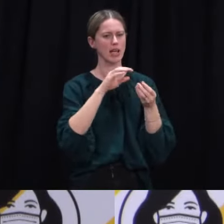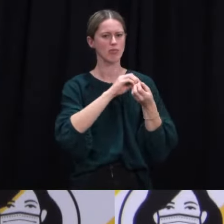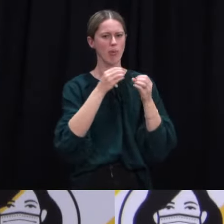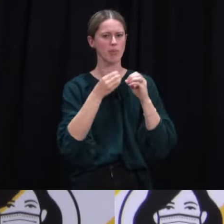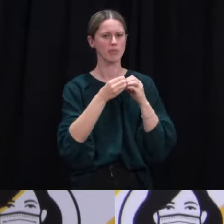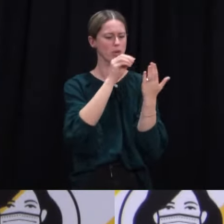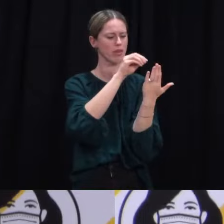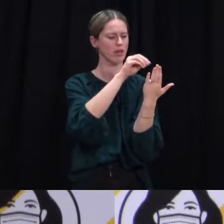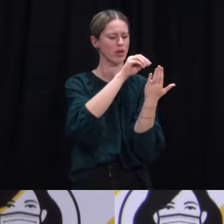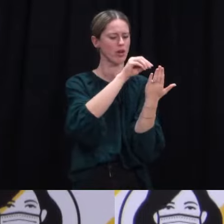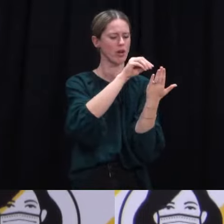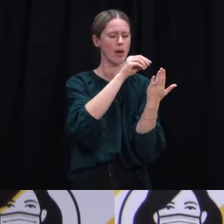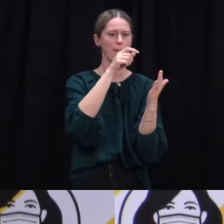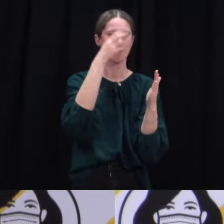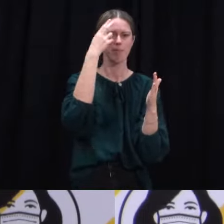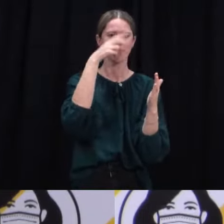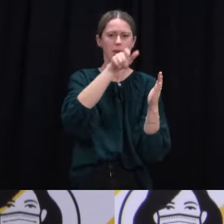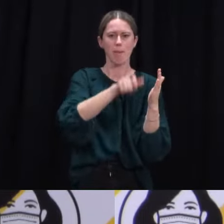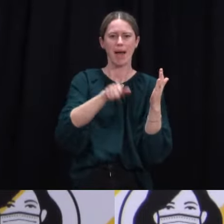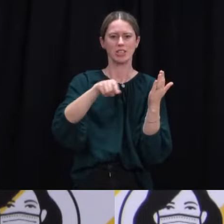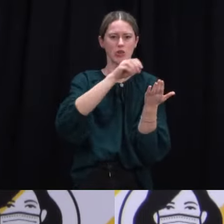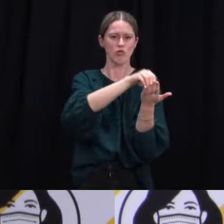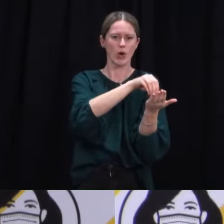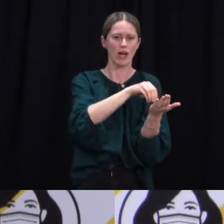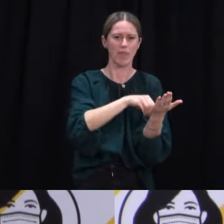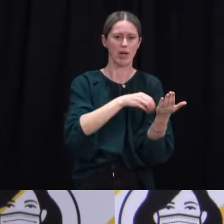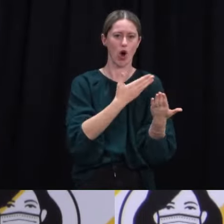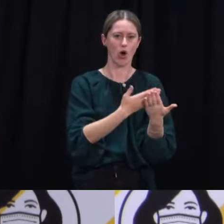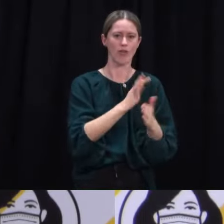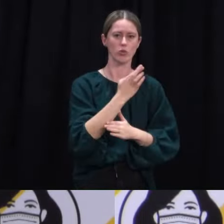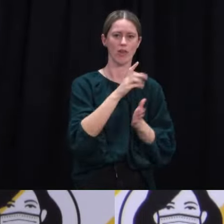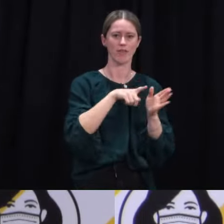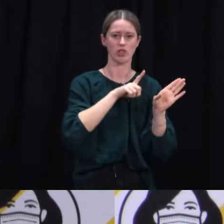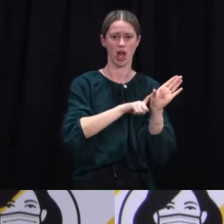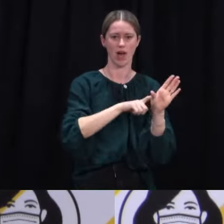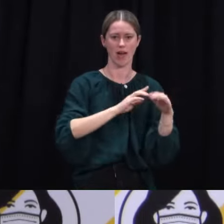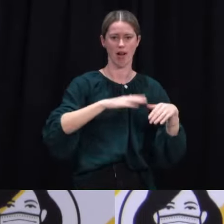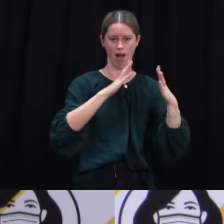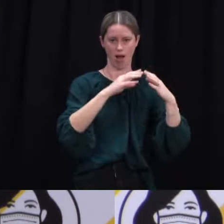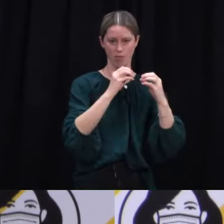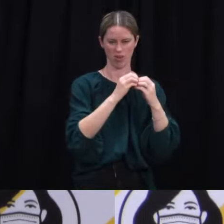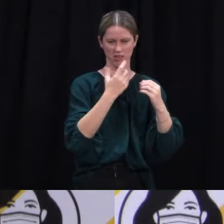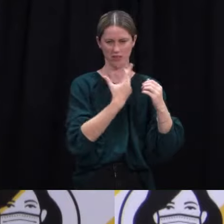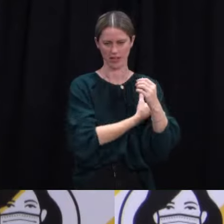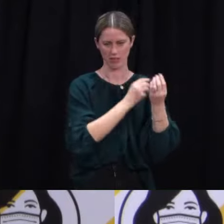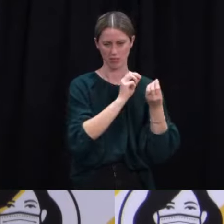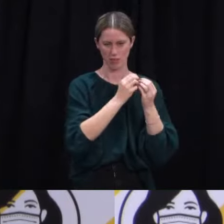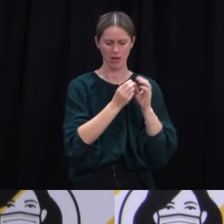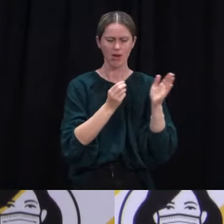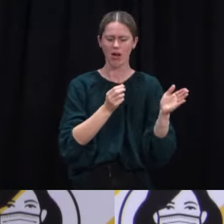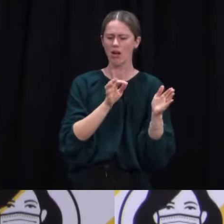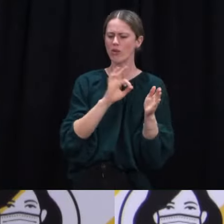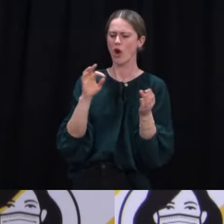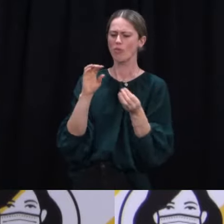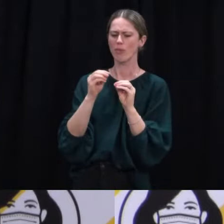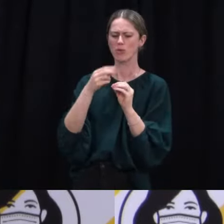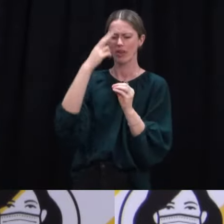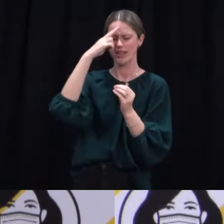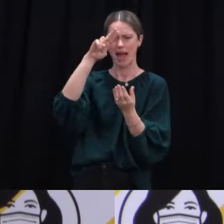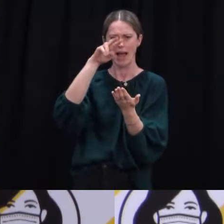of July at Highbrook, and if so, what were they? No problems with patient record keeping as far as I know. The issue was